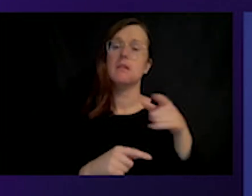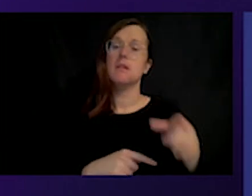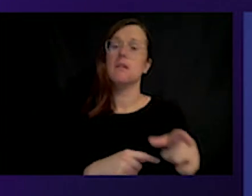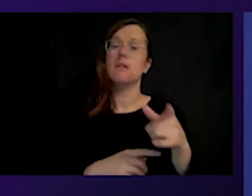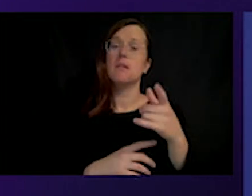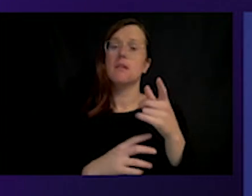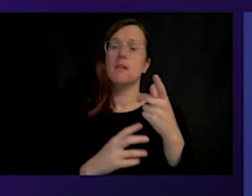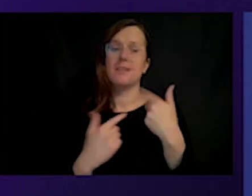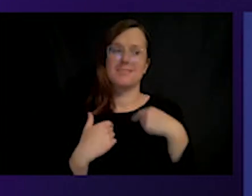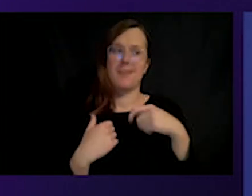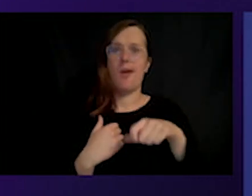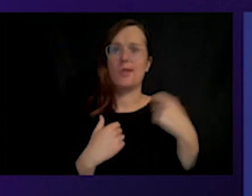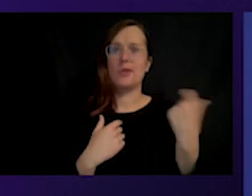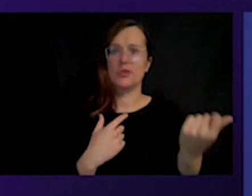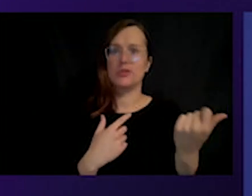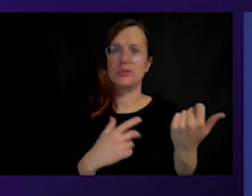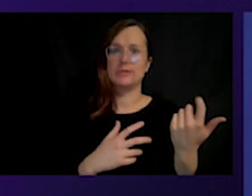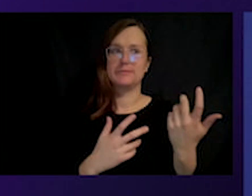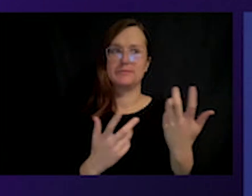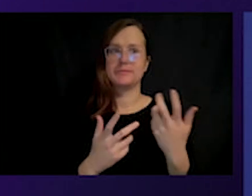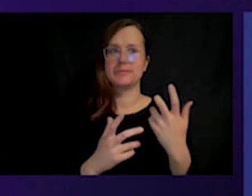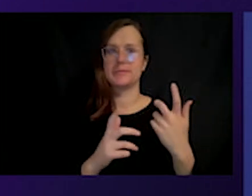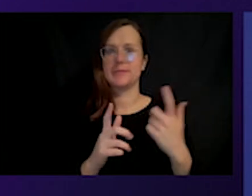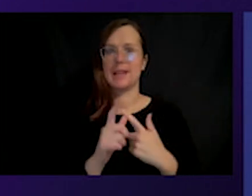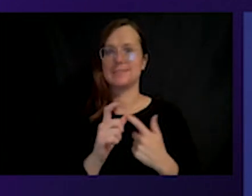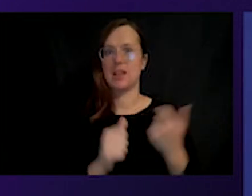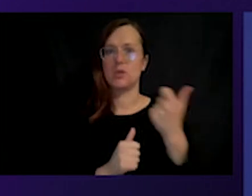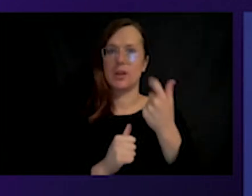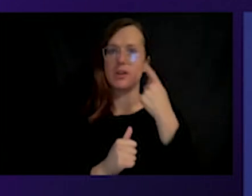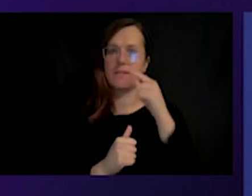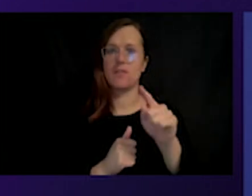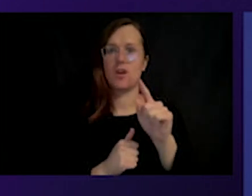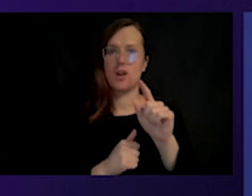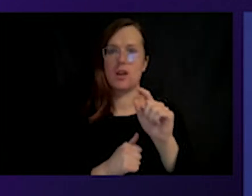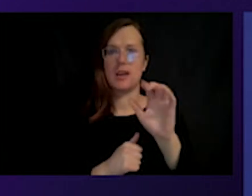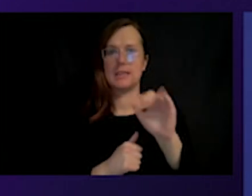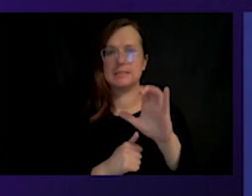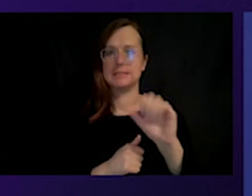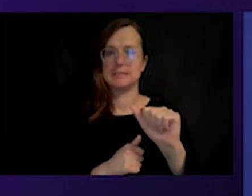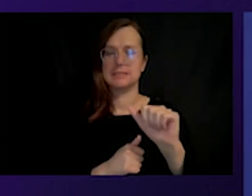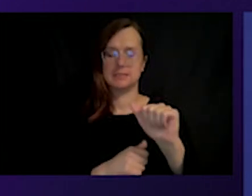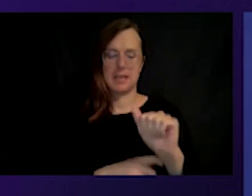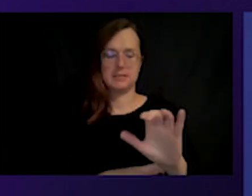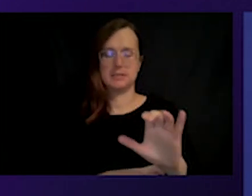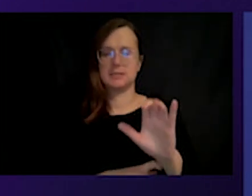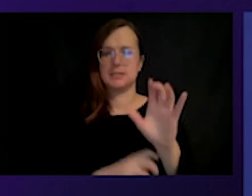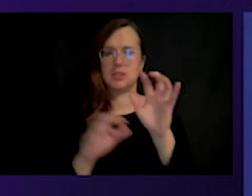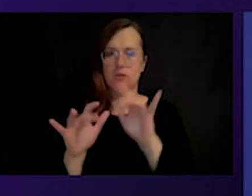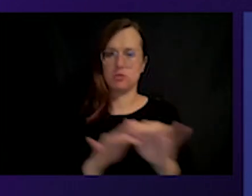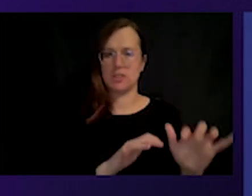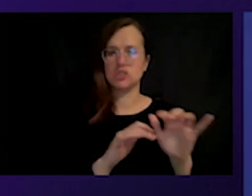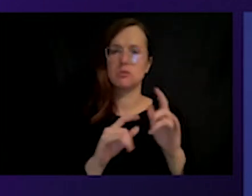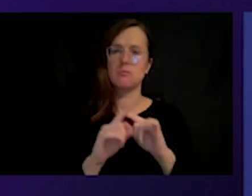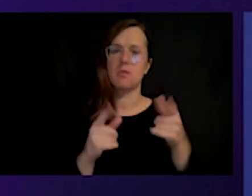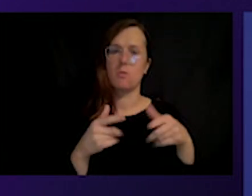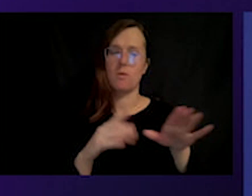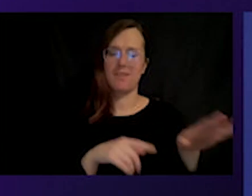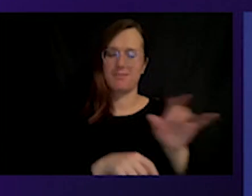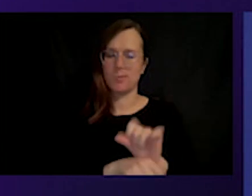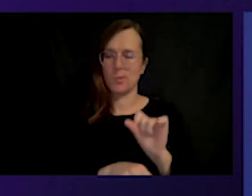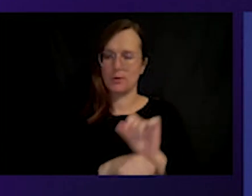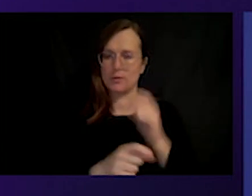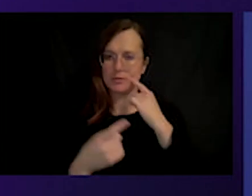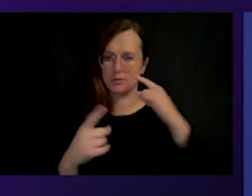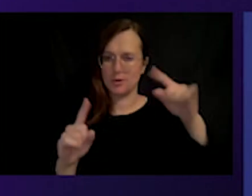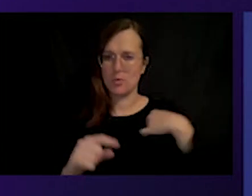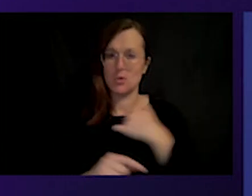another accelerator for our computation, HPC computation. But the way that it works, that we need to think